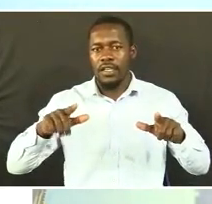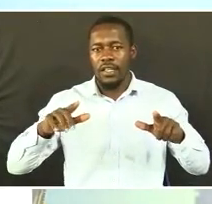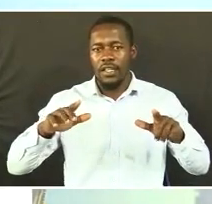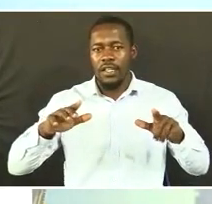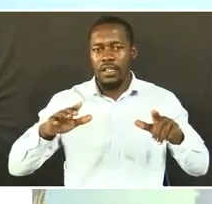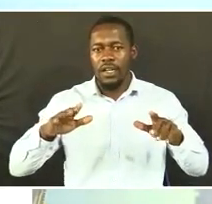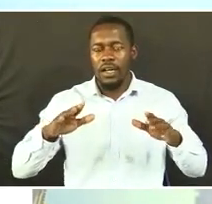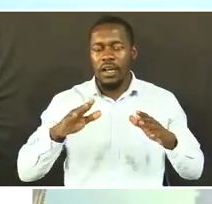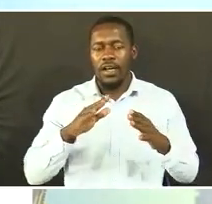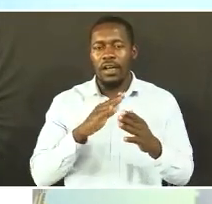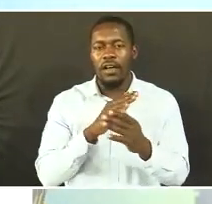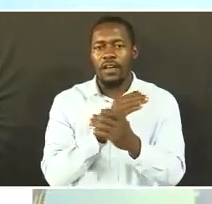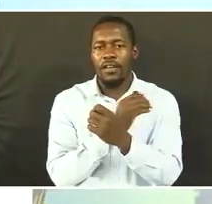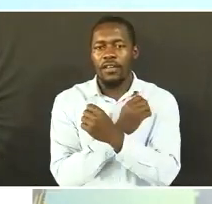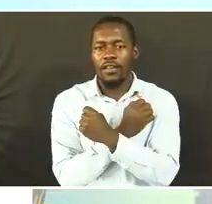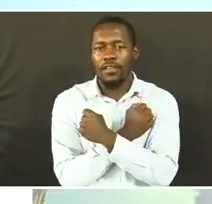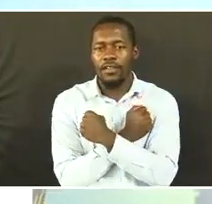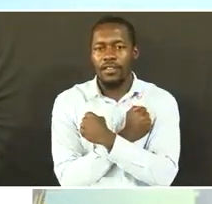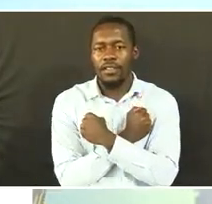sea,